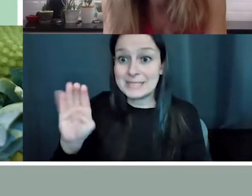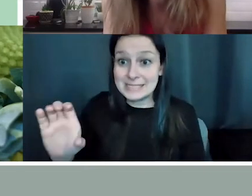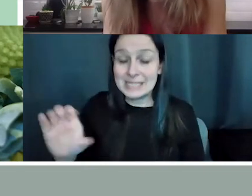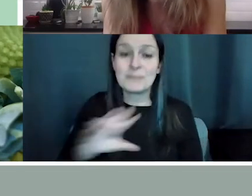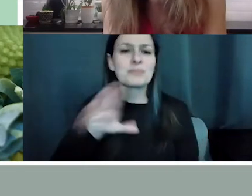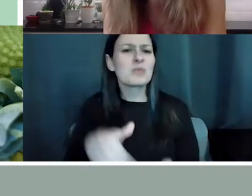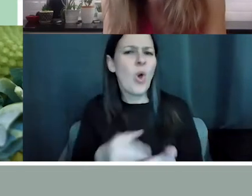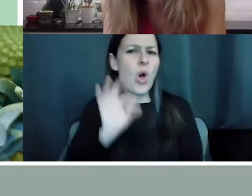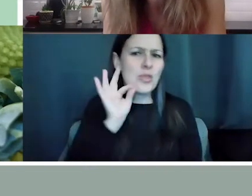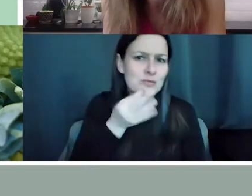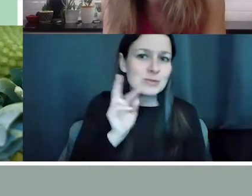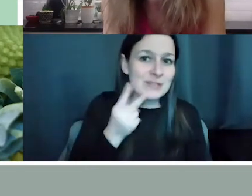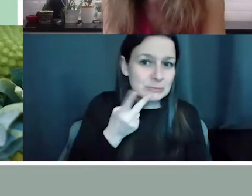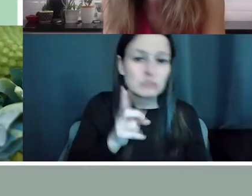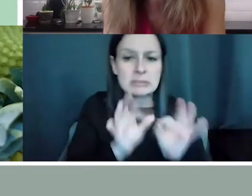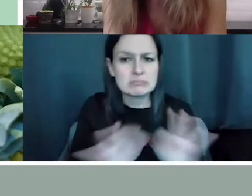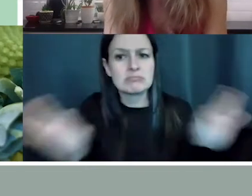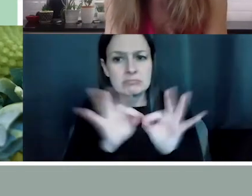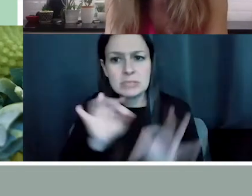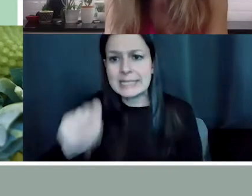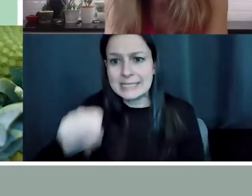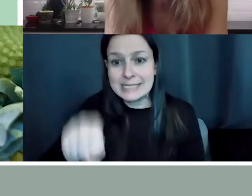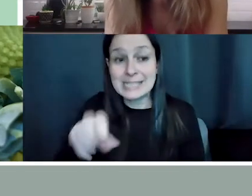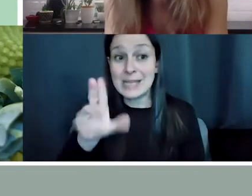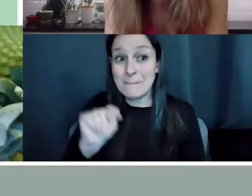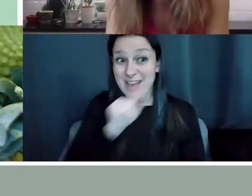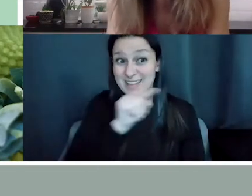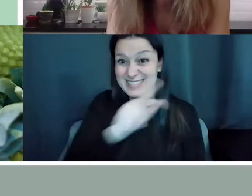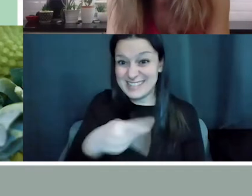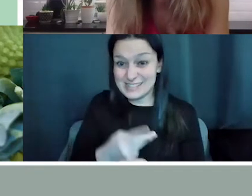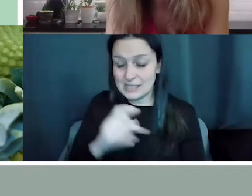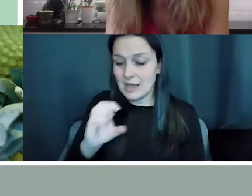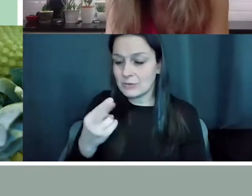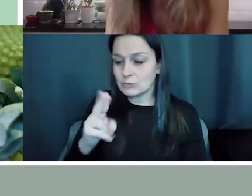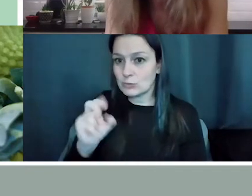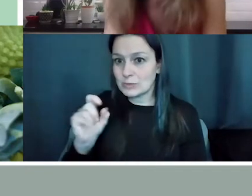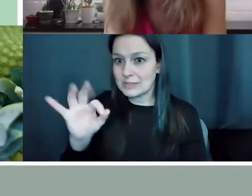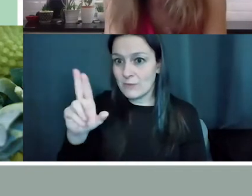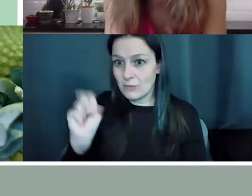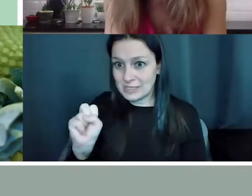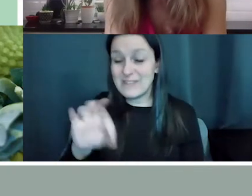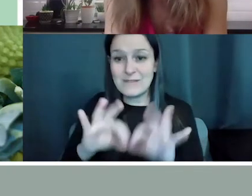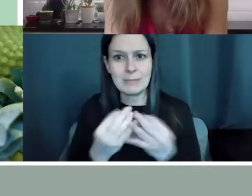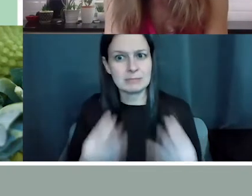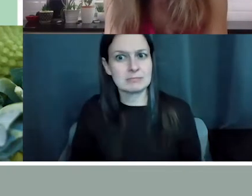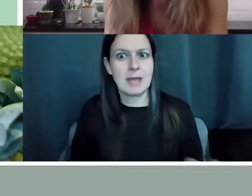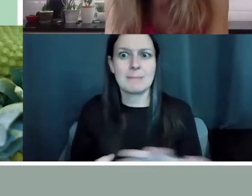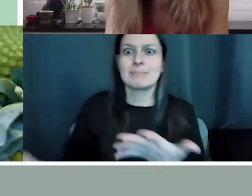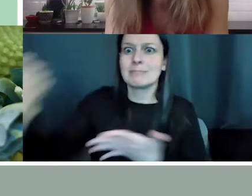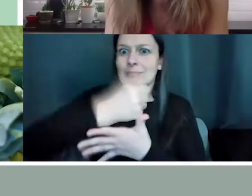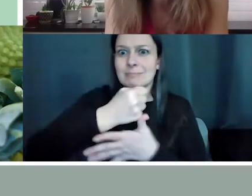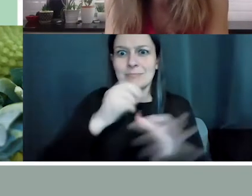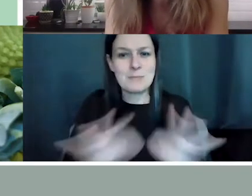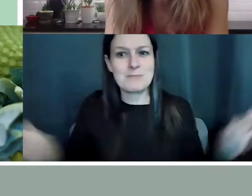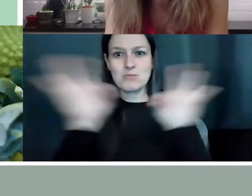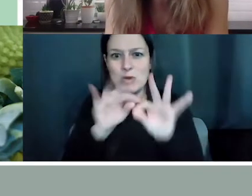fruits and vegetables are really important, but the cruciferous family tends to kind of rise to the top as really